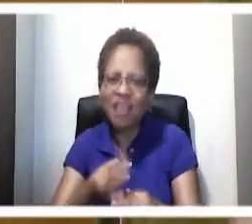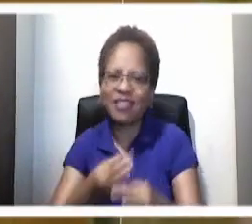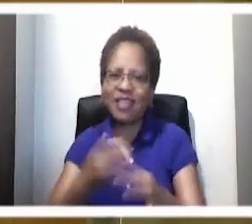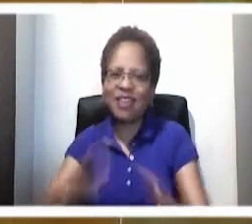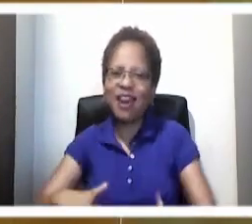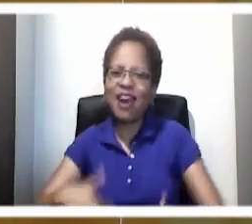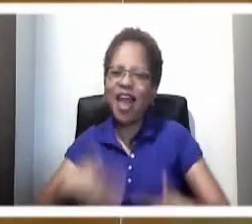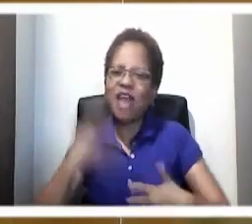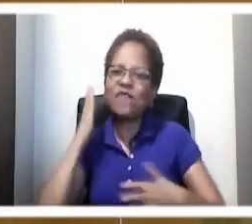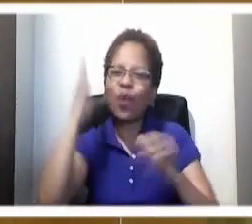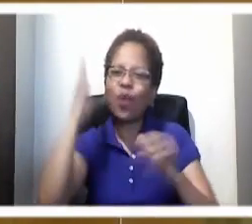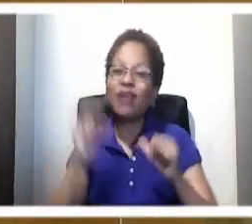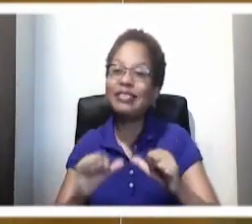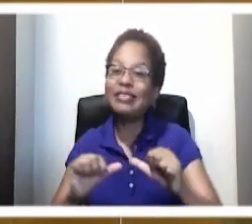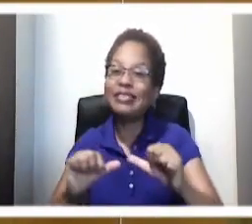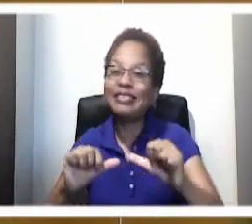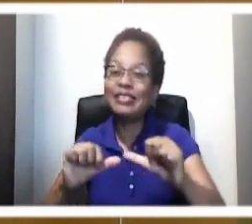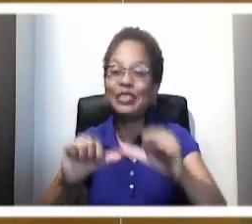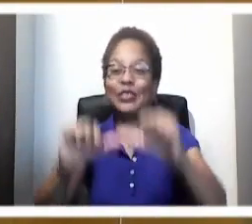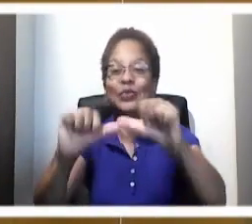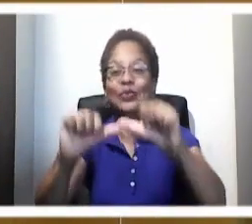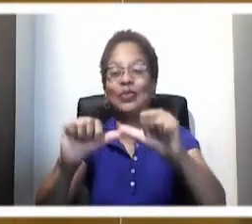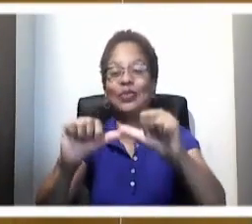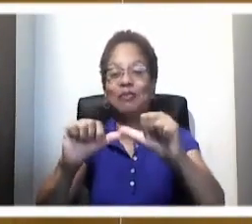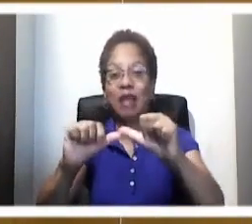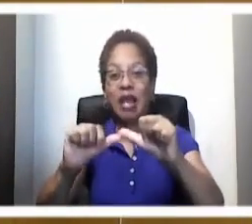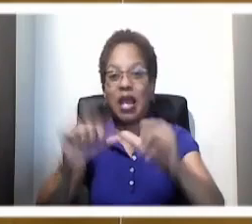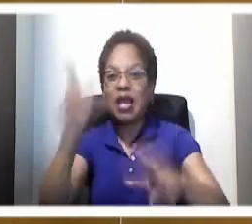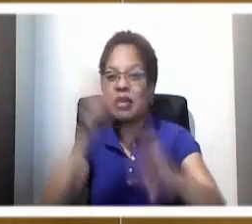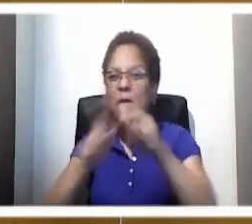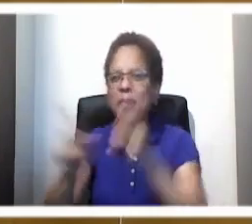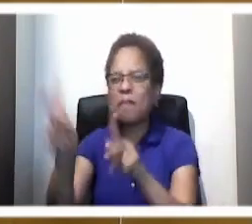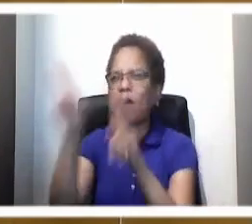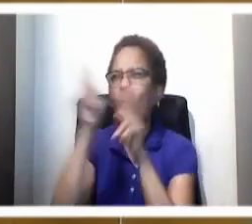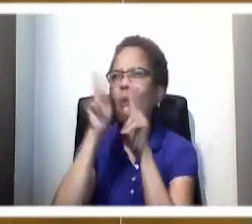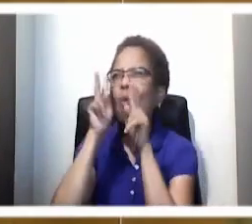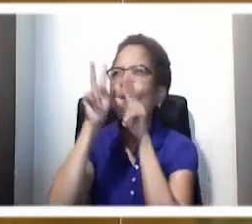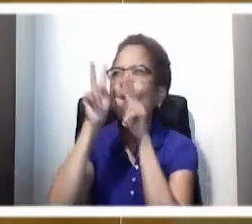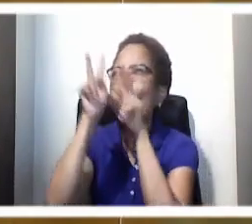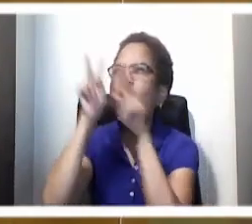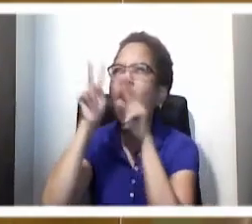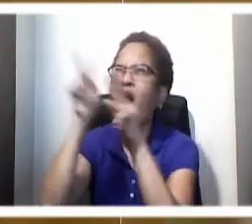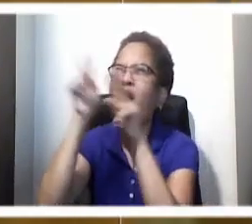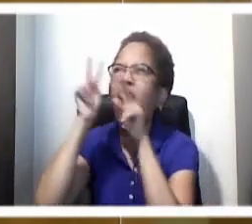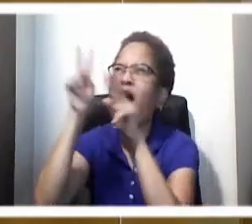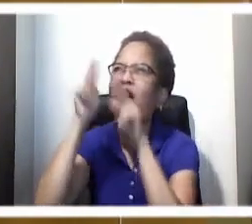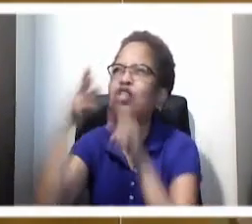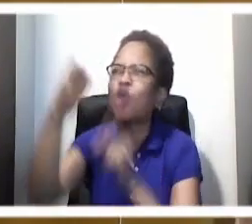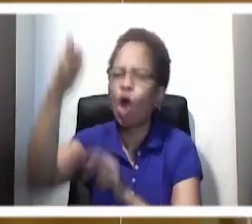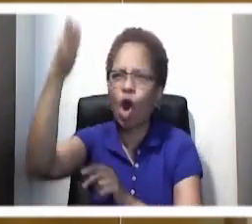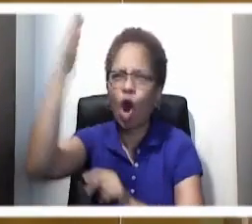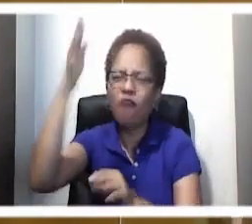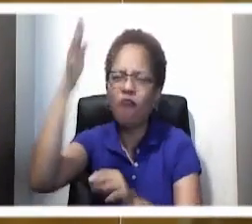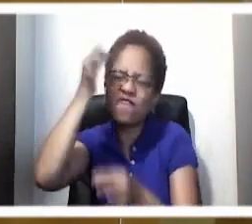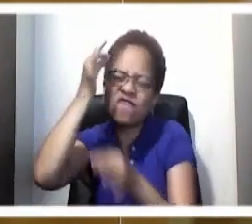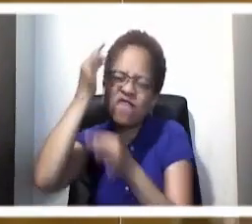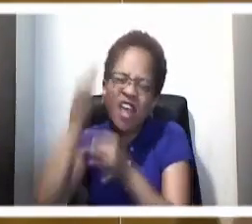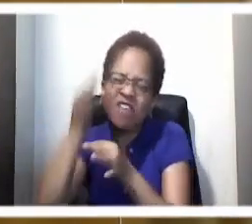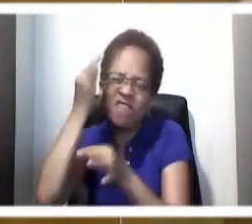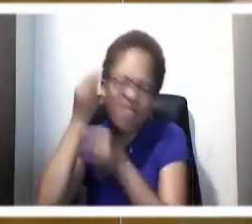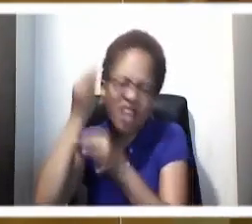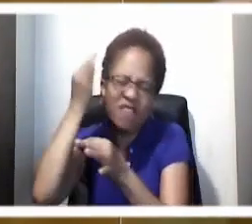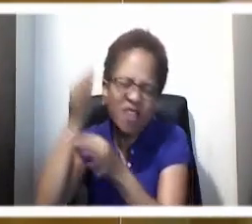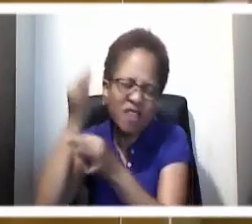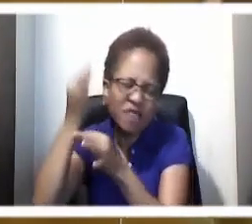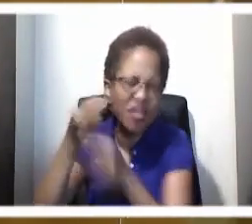And so their fidelity to Yahweh, their faithfulness to Yahweh, will help them to witness